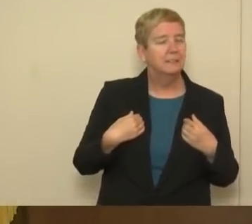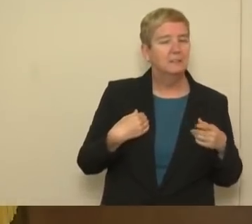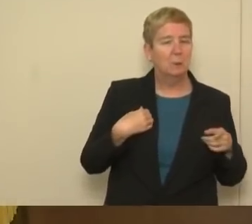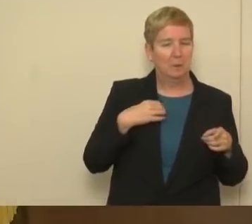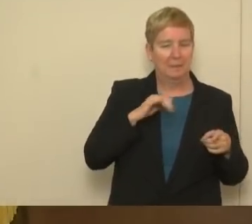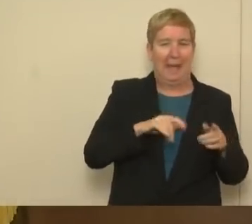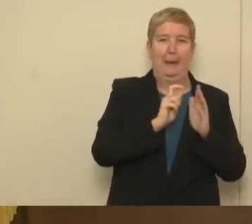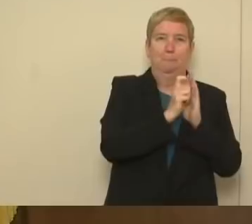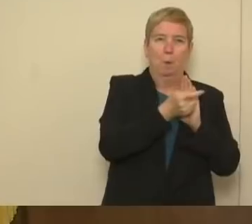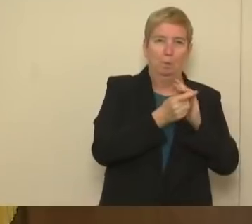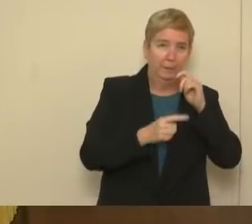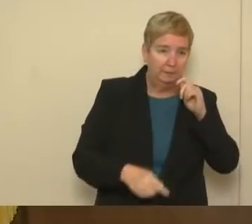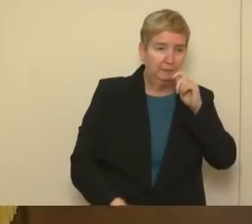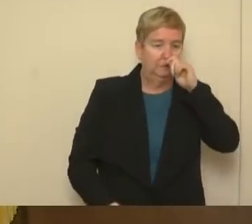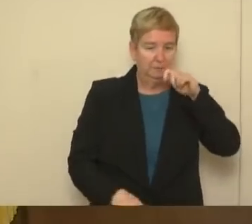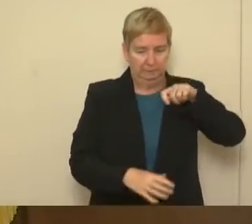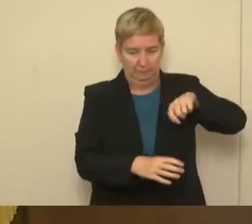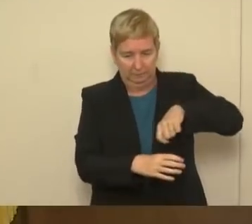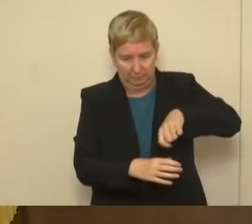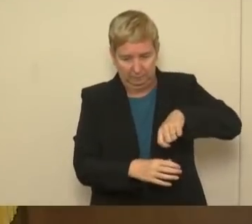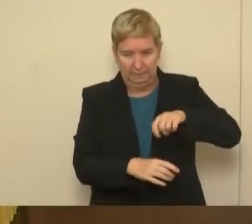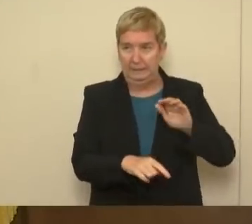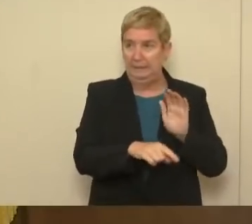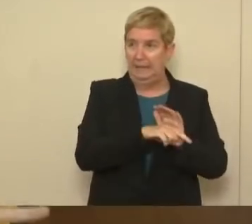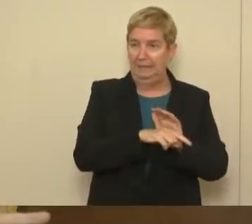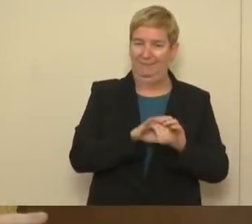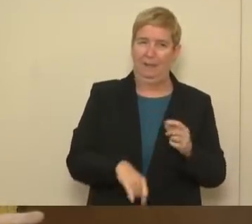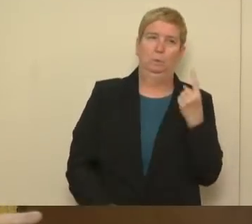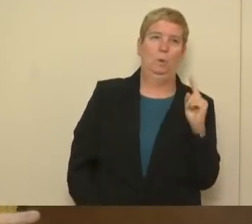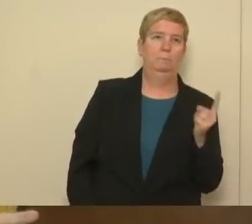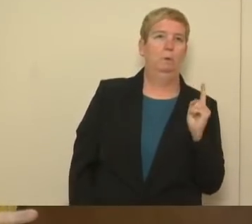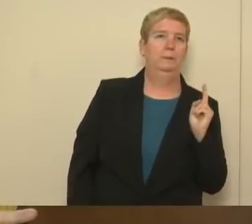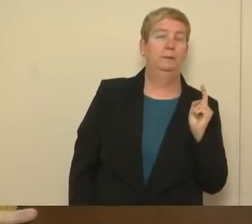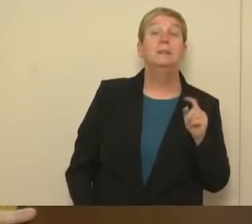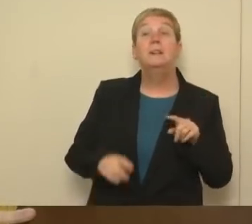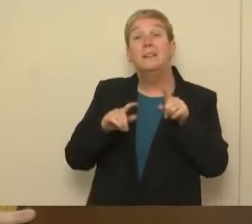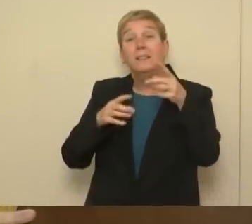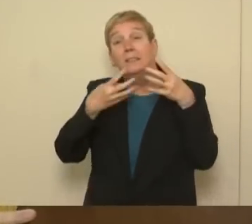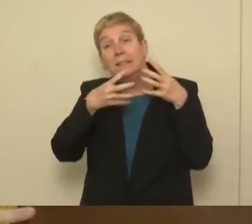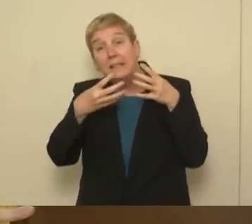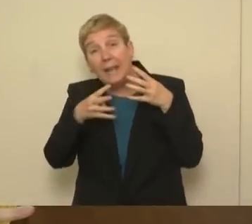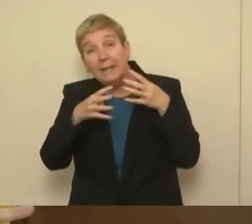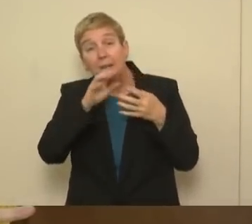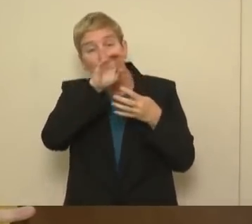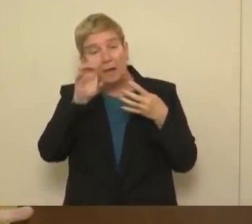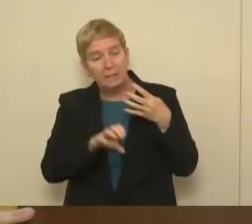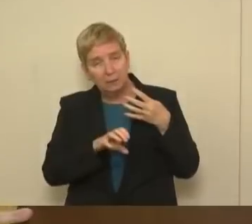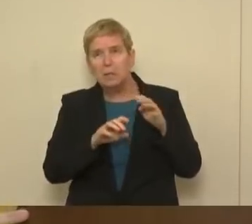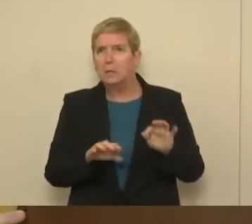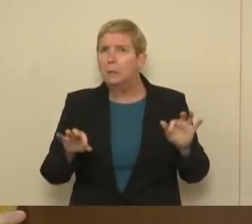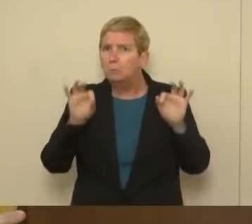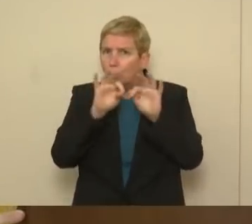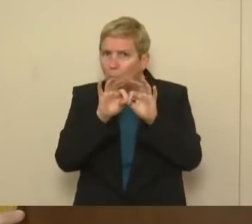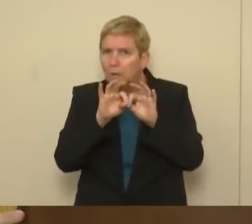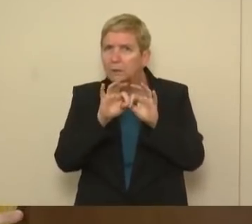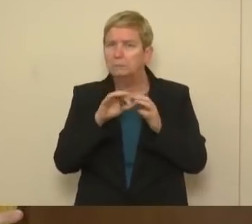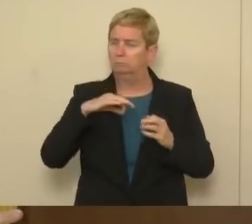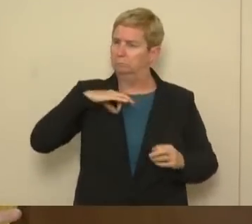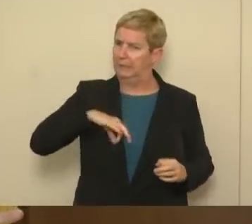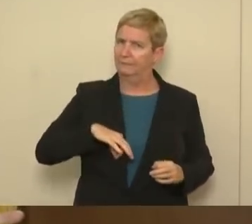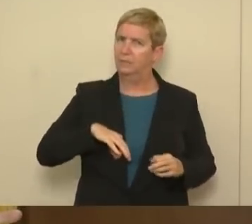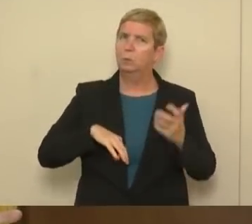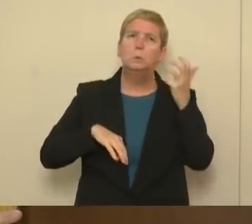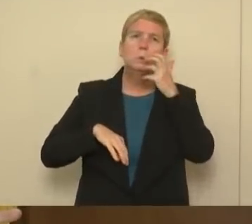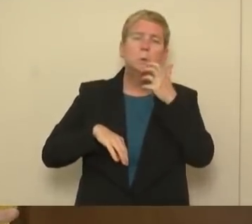useful, prudent, smart, and important, and it is our guide. But you have to sustain